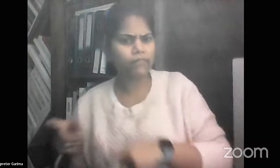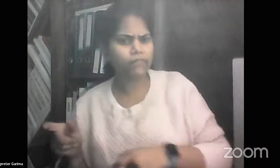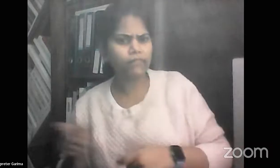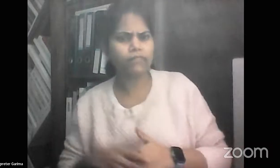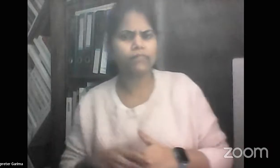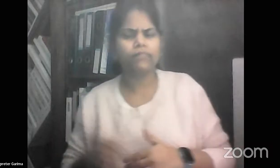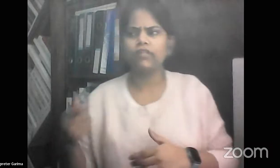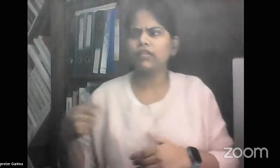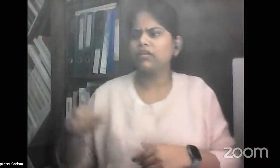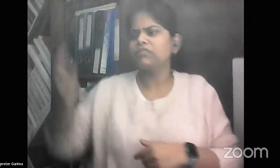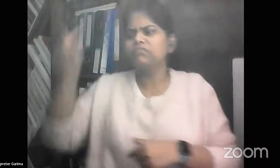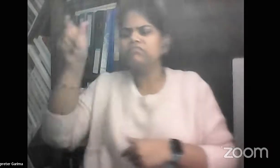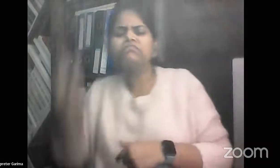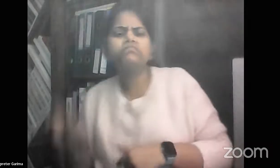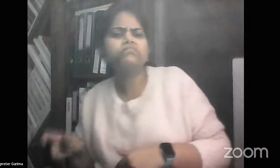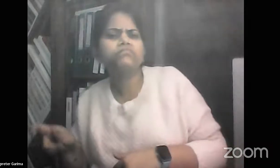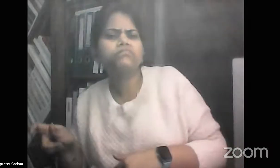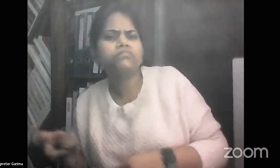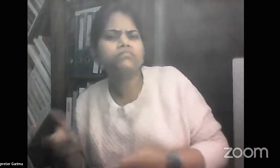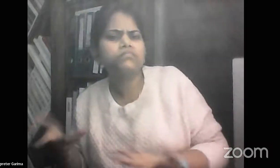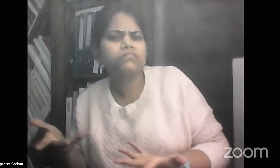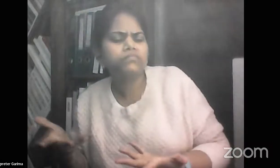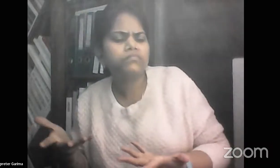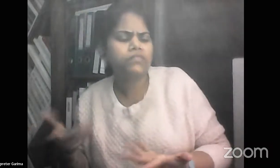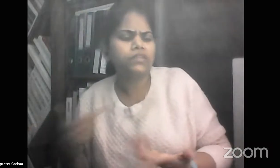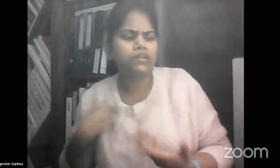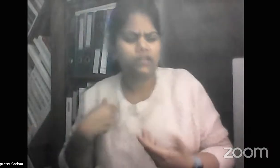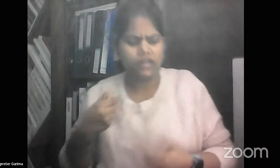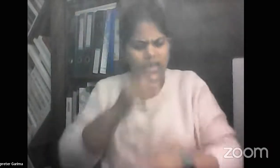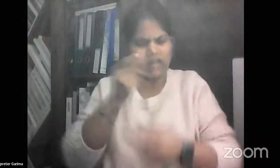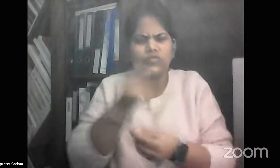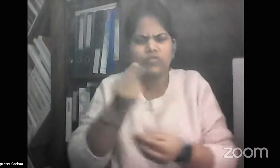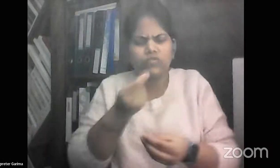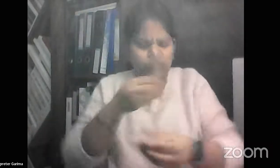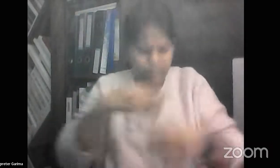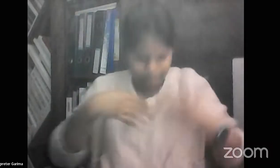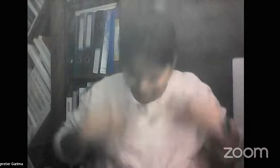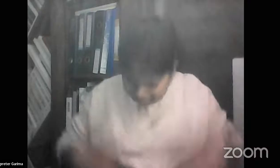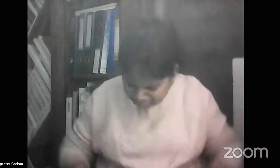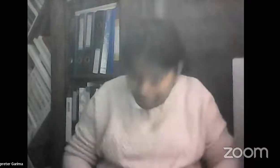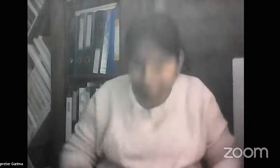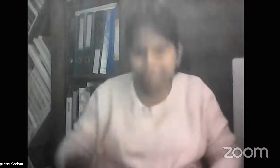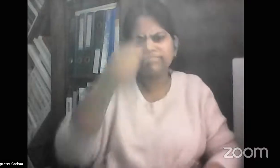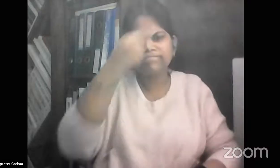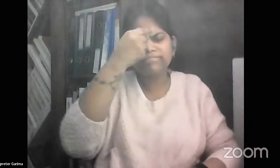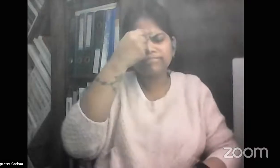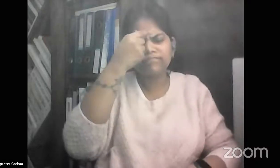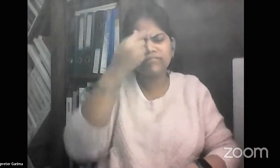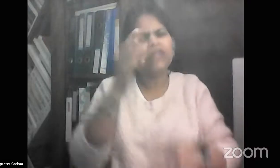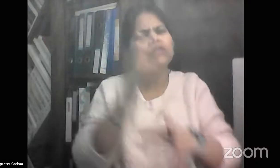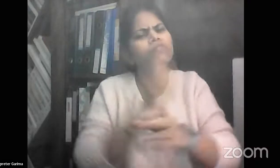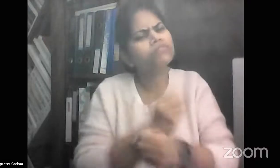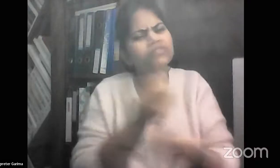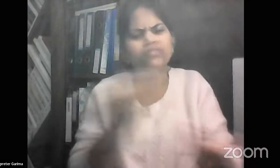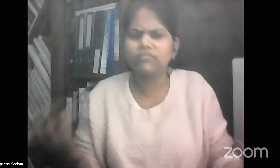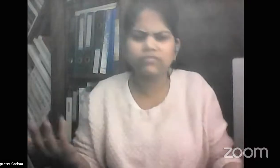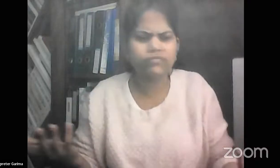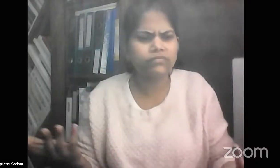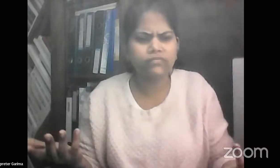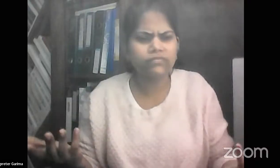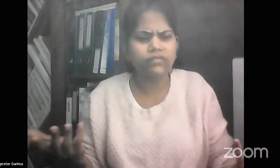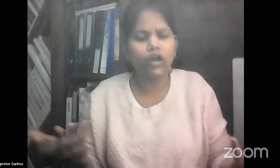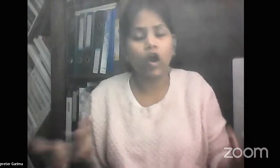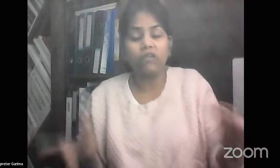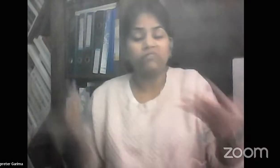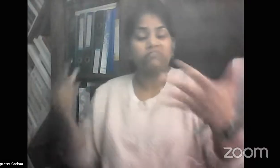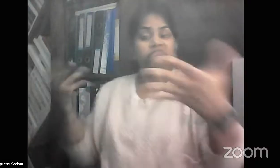than the others. Or it may be so that some functional parts of the body is missing, and there is a synthesis and a brilliant